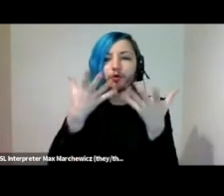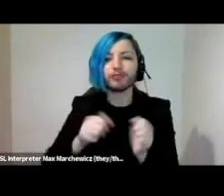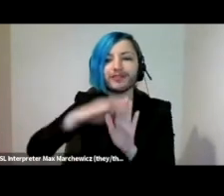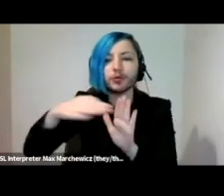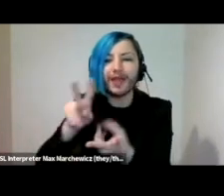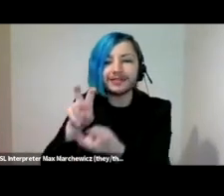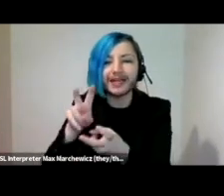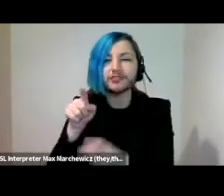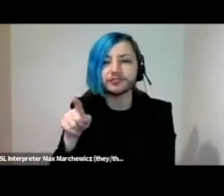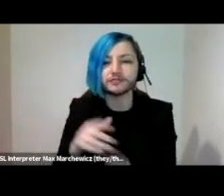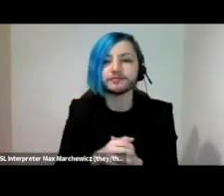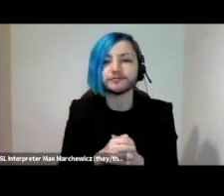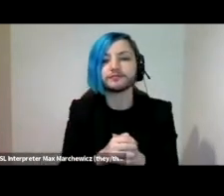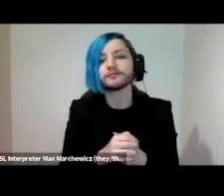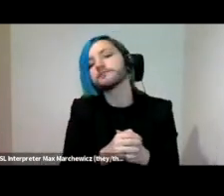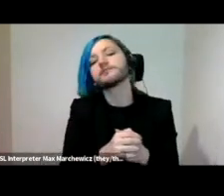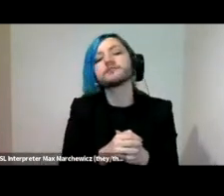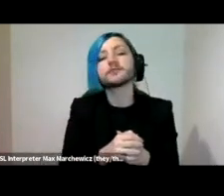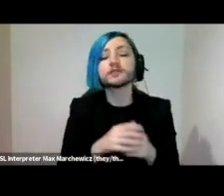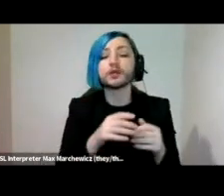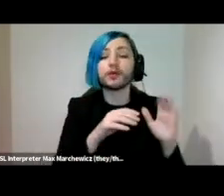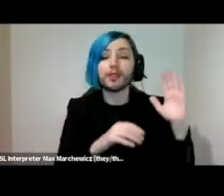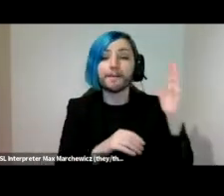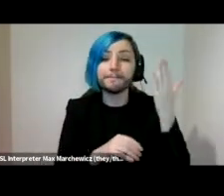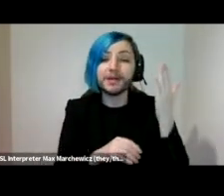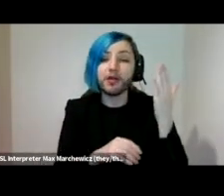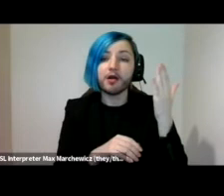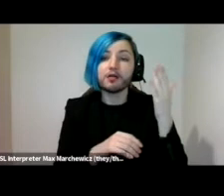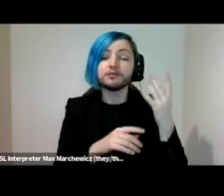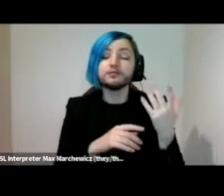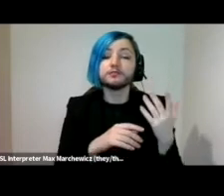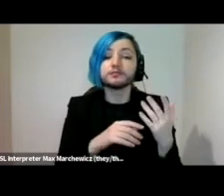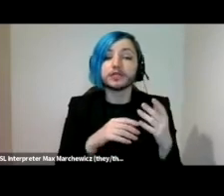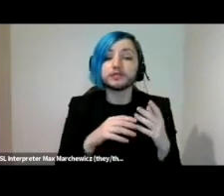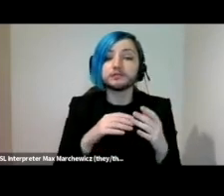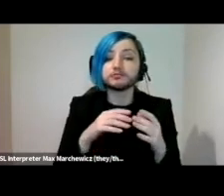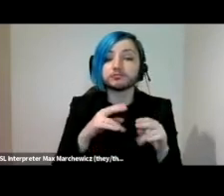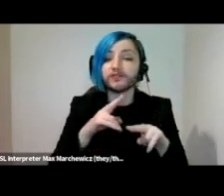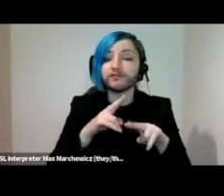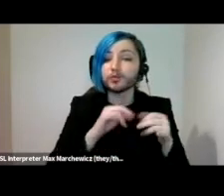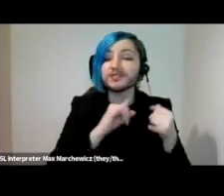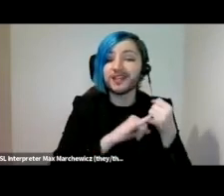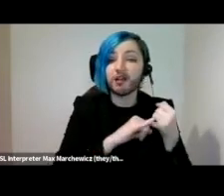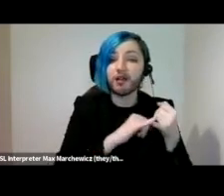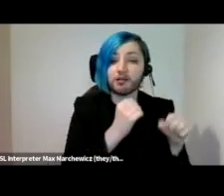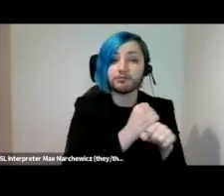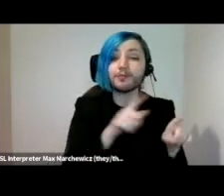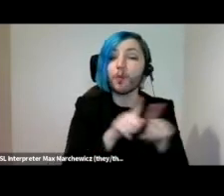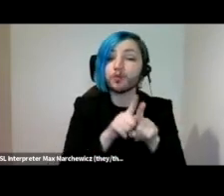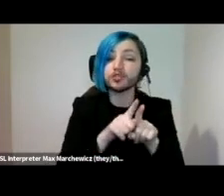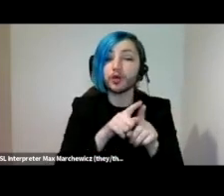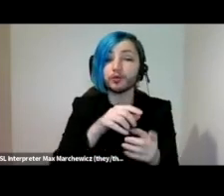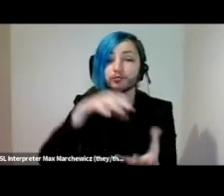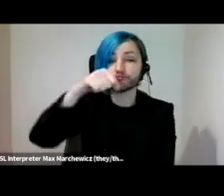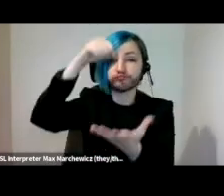than making the mirror from fused silica. We make the suspension fibers from fused silica. Remember,